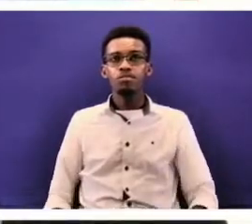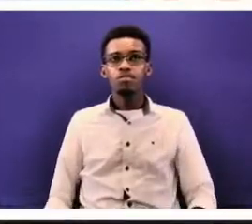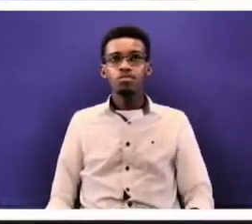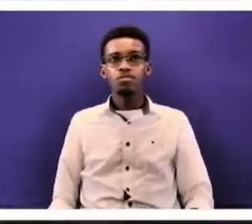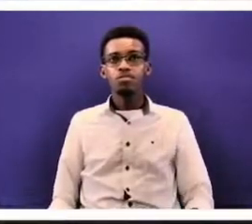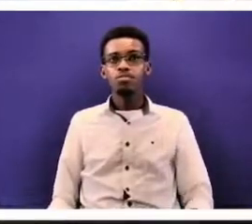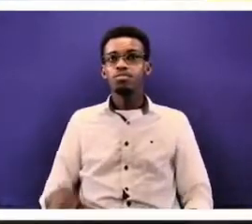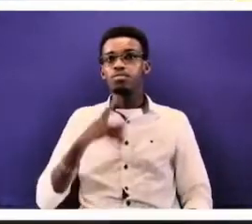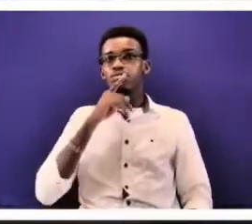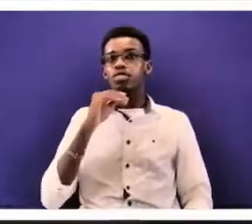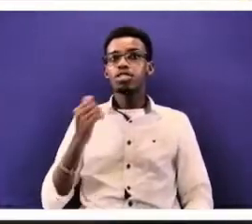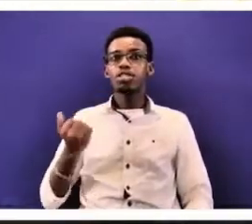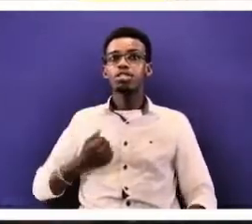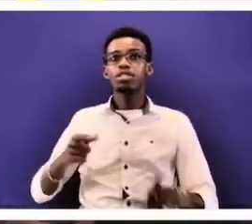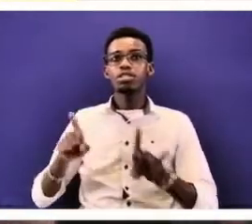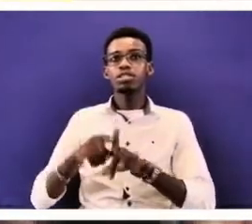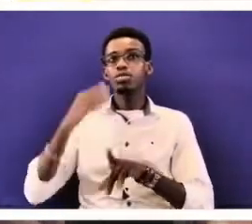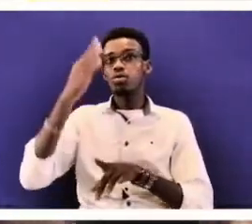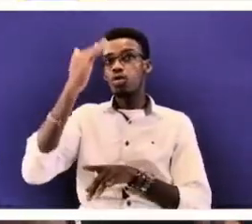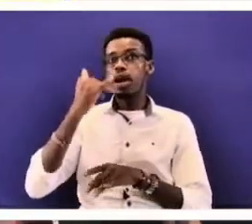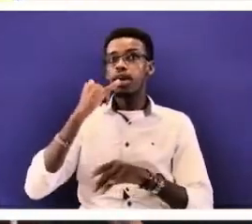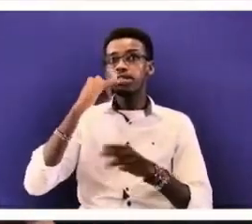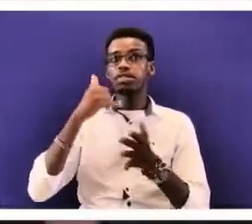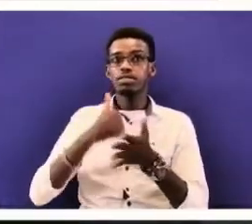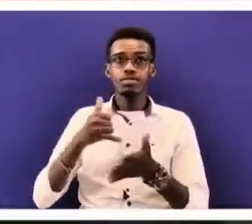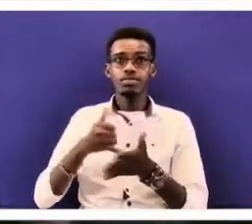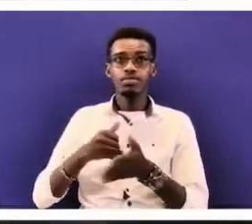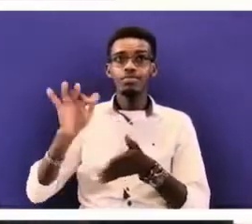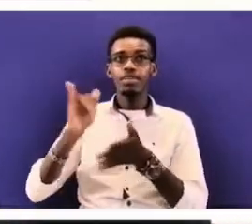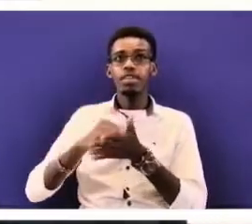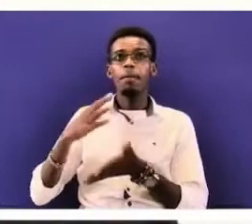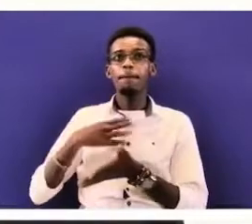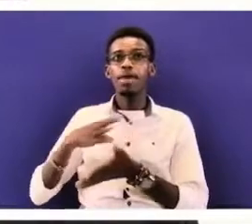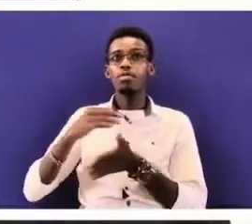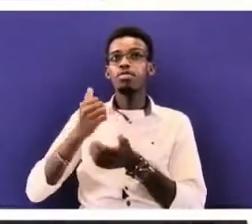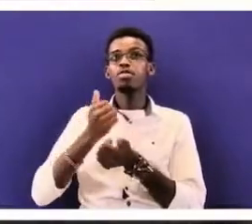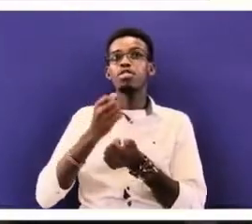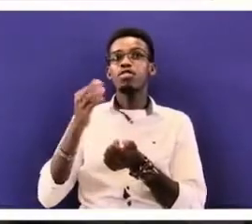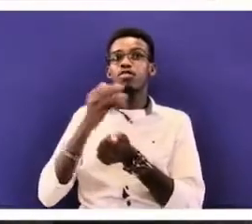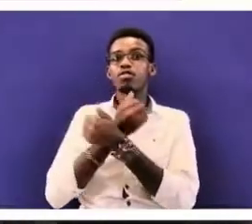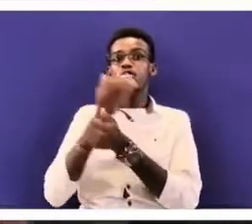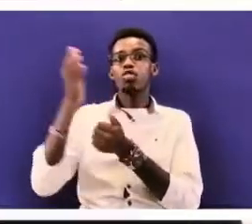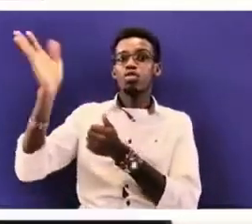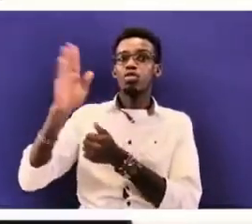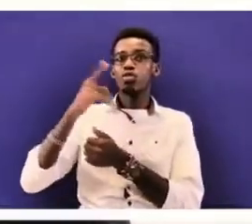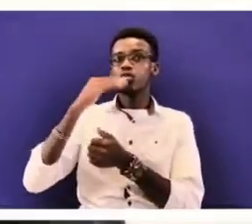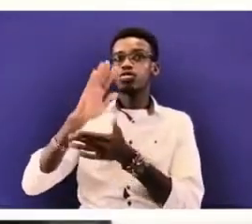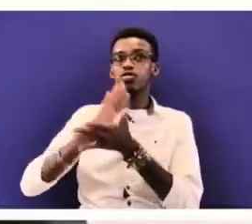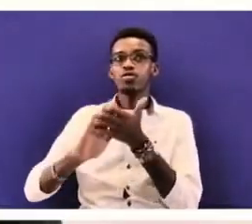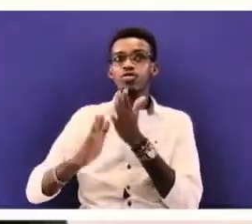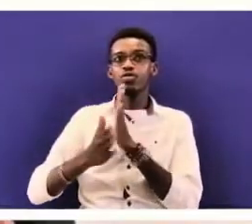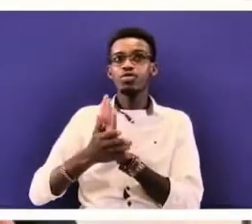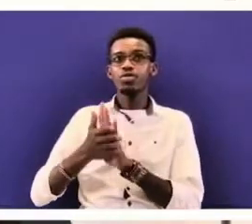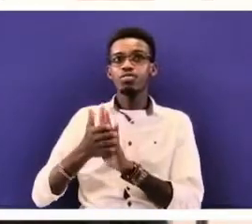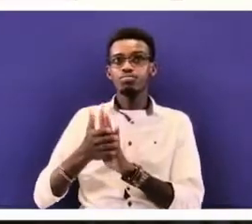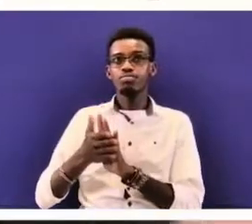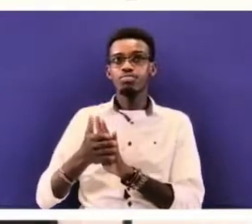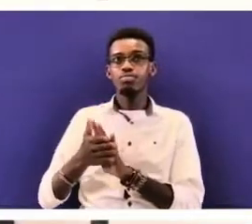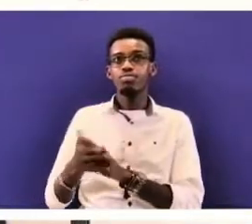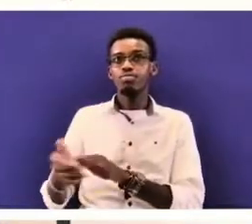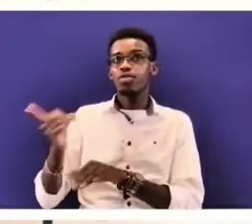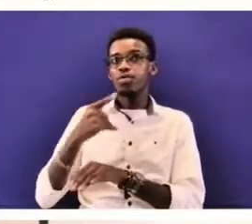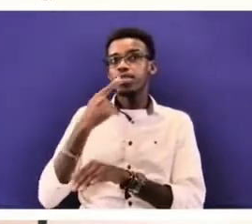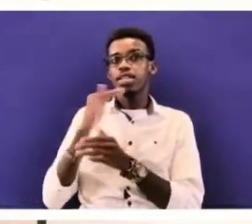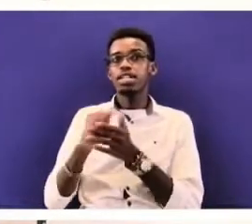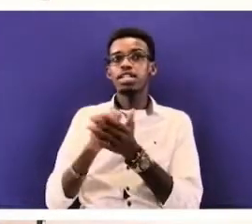Brothers and sisters, why is it that people of God are so unforgiving? We say we love